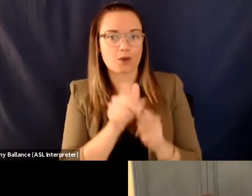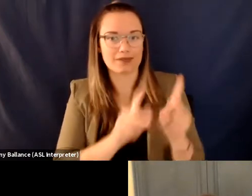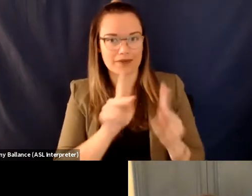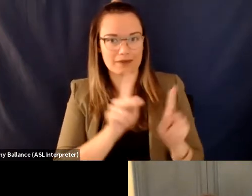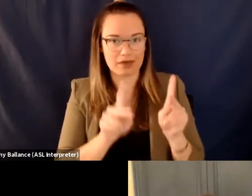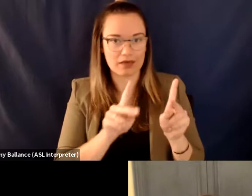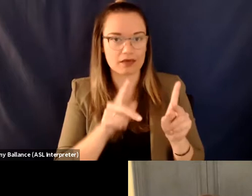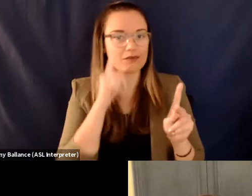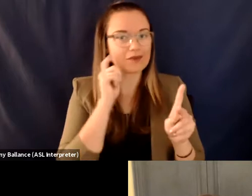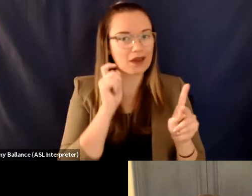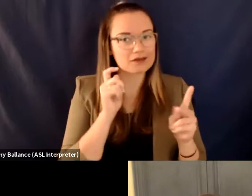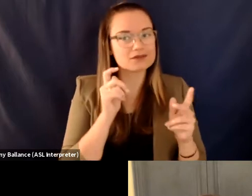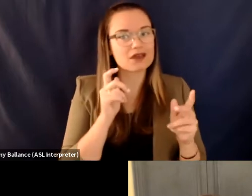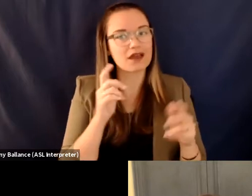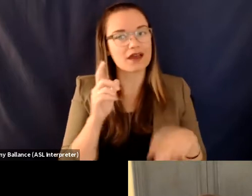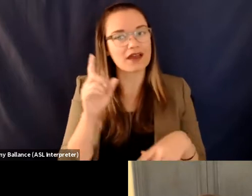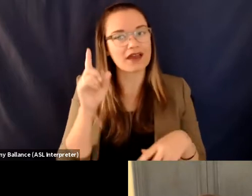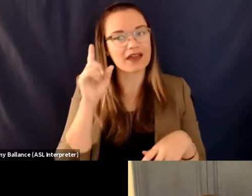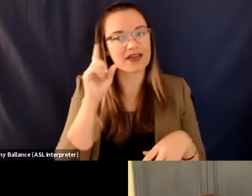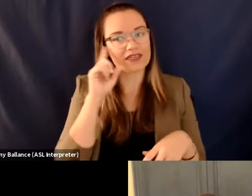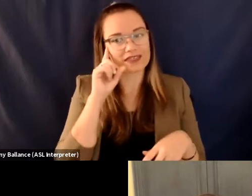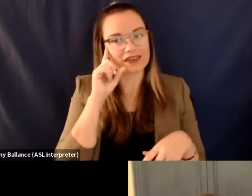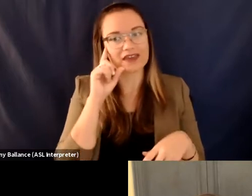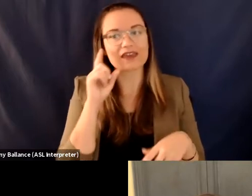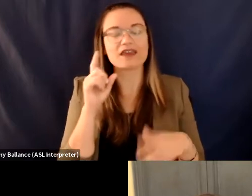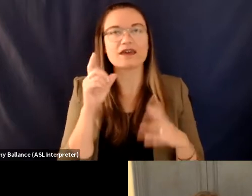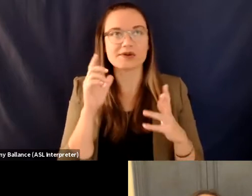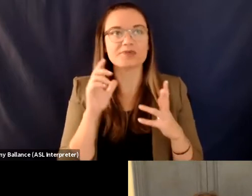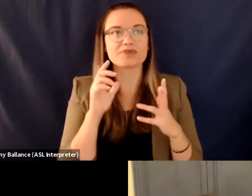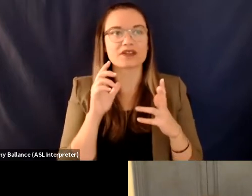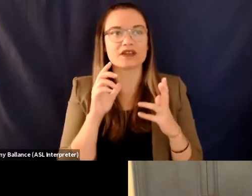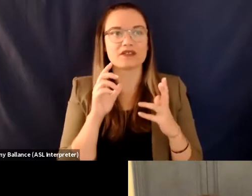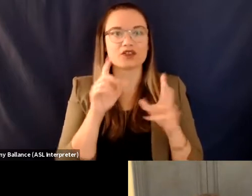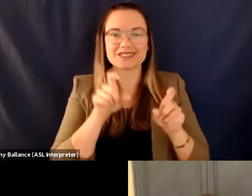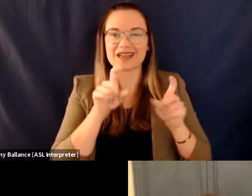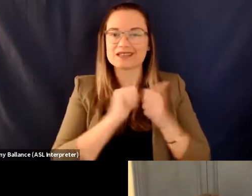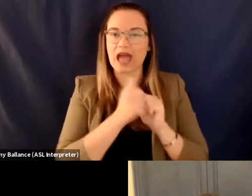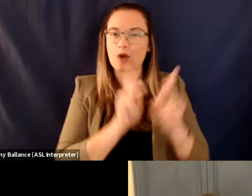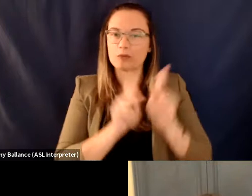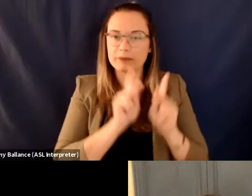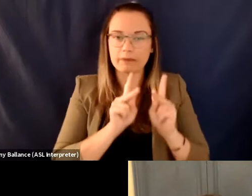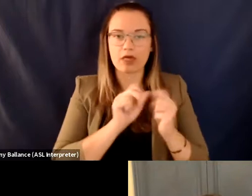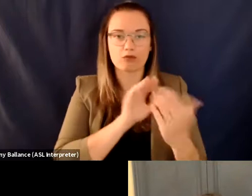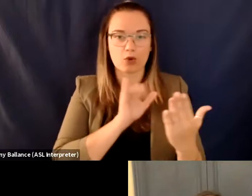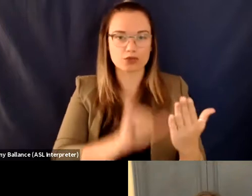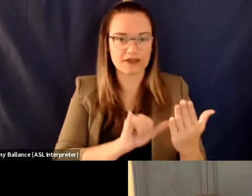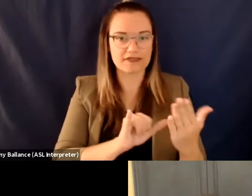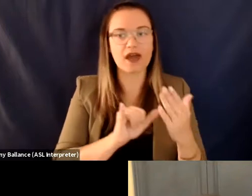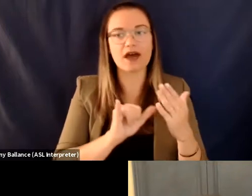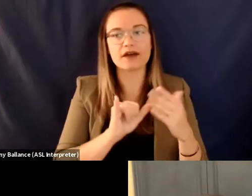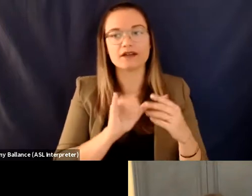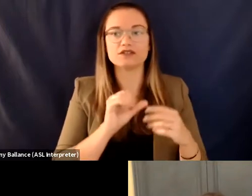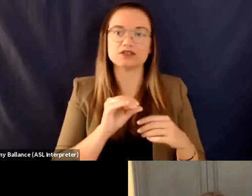think there's a bit of a Rorschach test in how people view it. You, of course, they bring their own emotions about politics or their